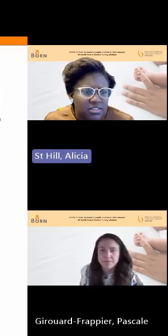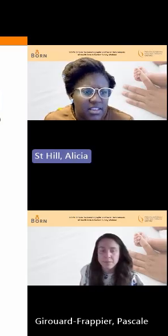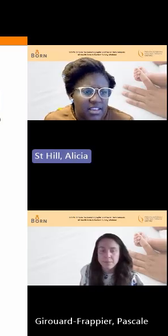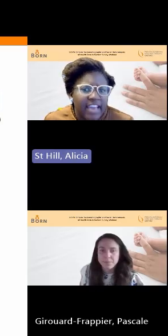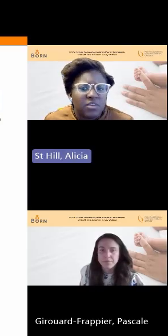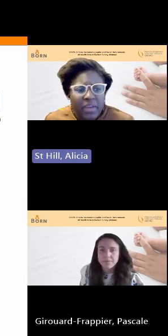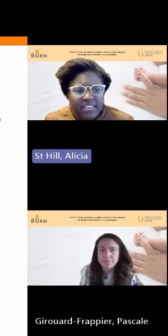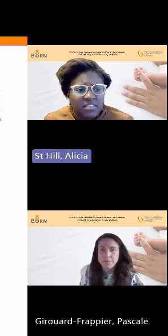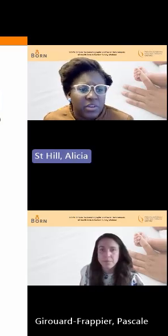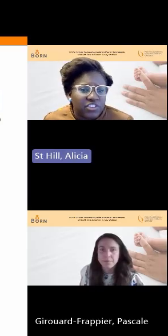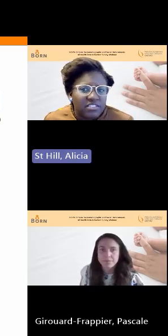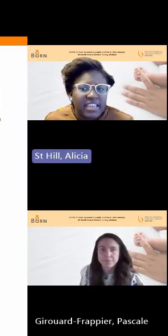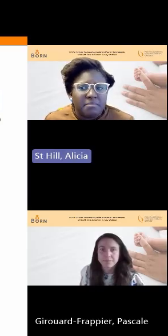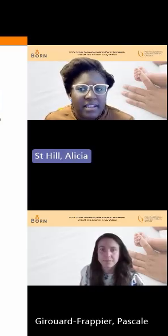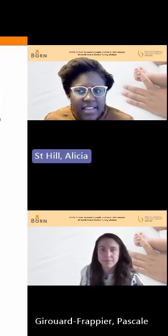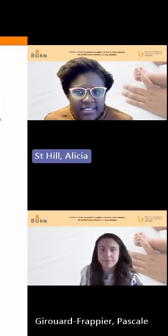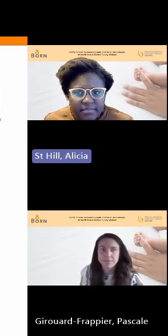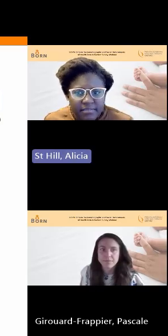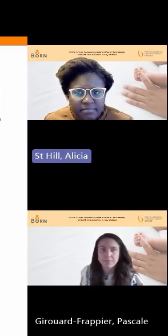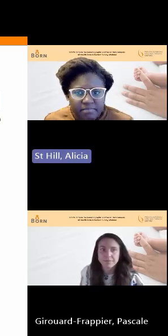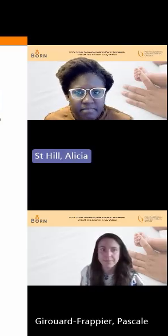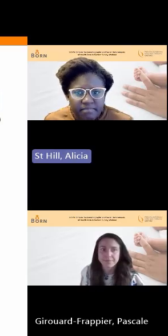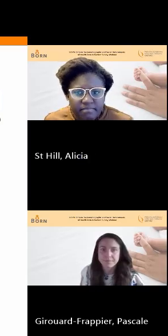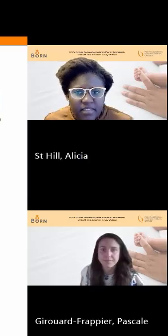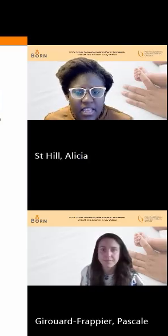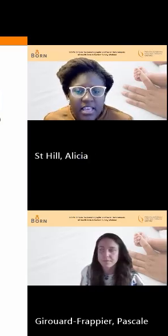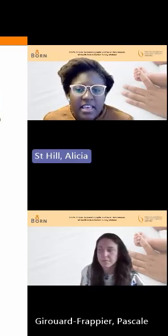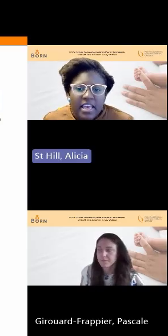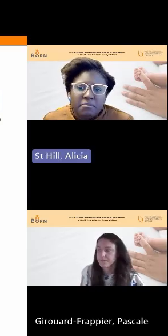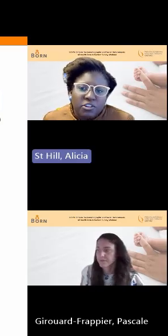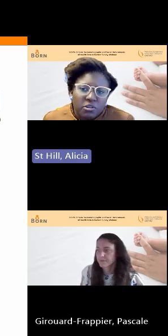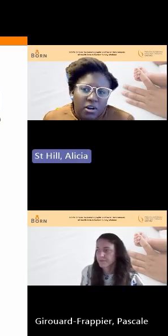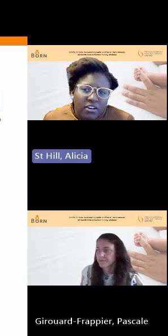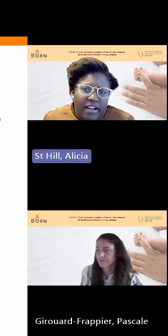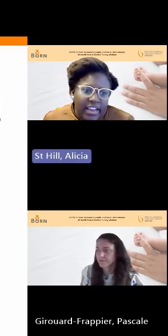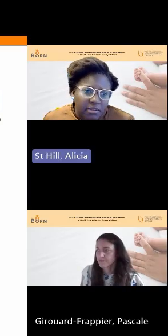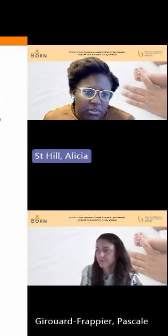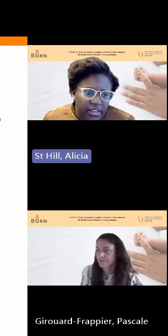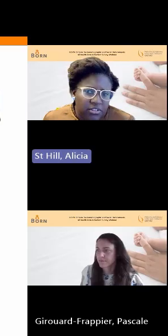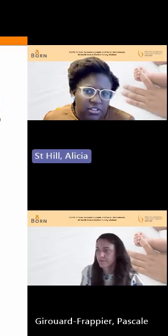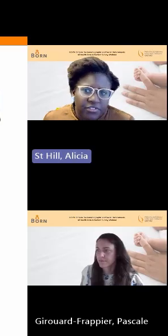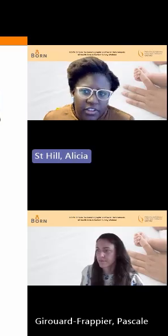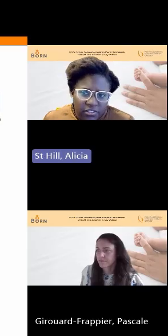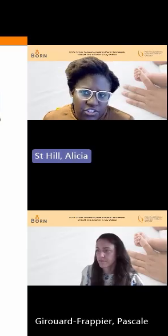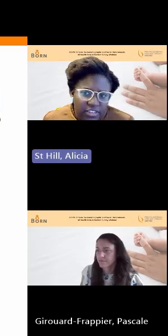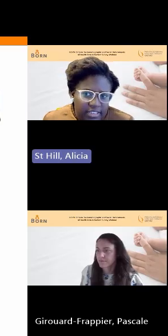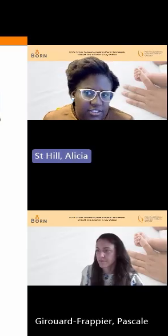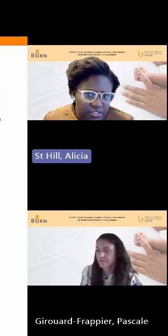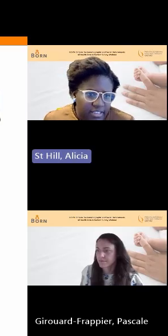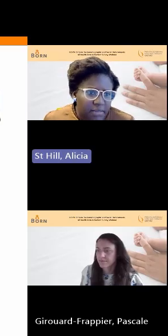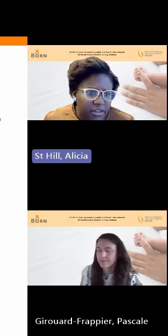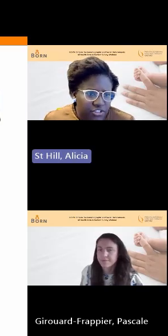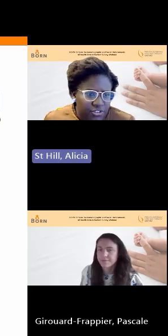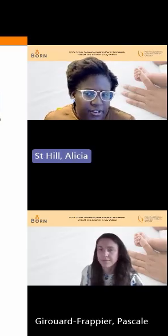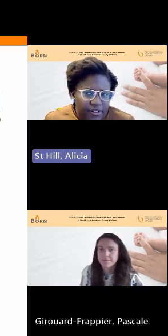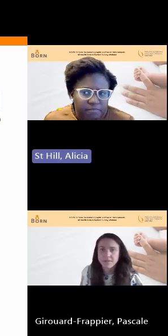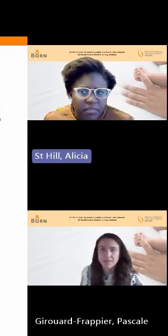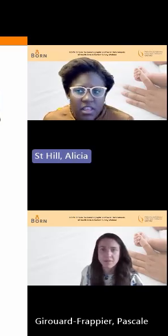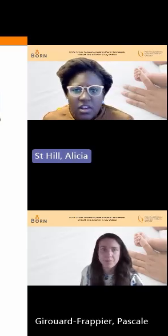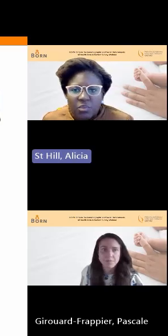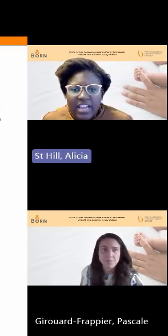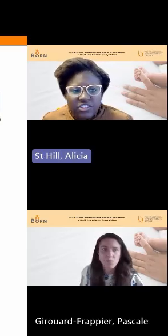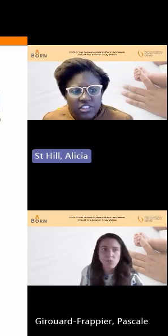it most and ways in which they can best access it. In multiple marker aneuploidy, or the fetal genetic screening I mentioned